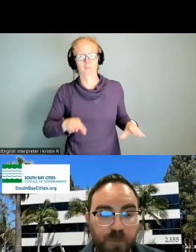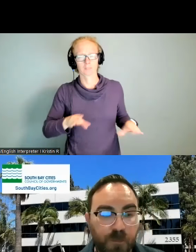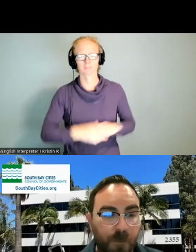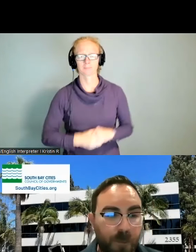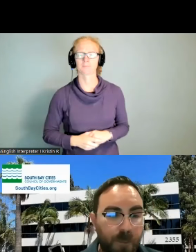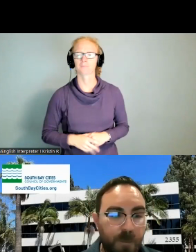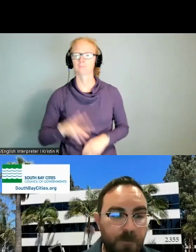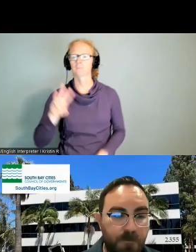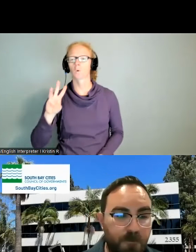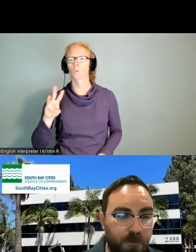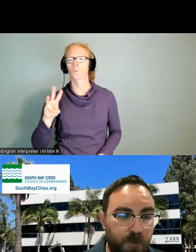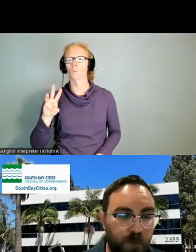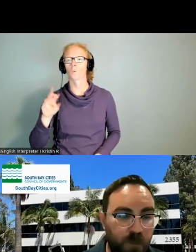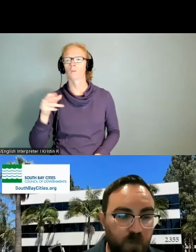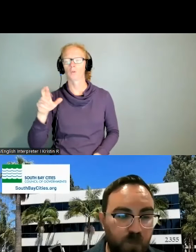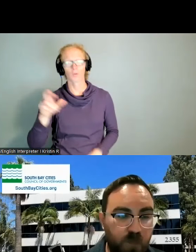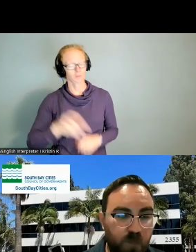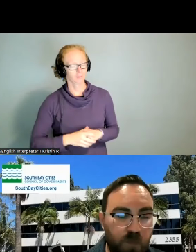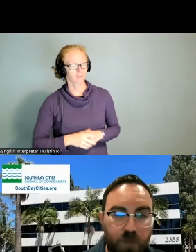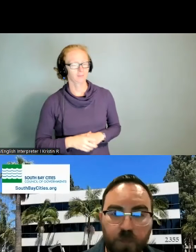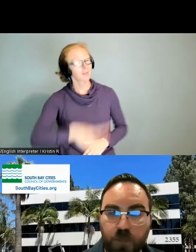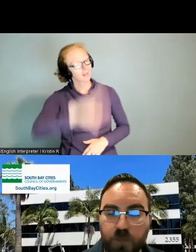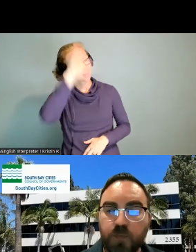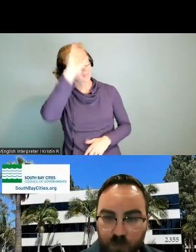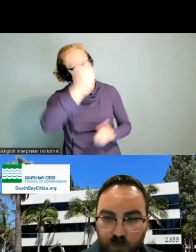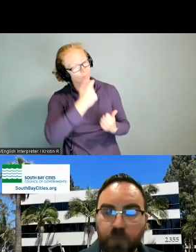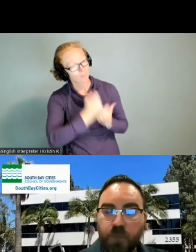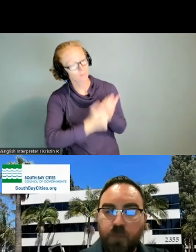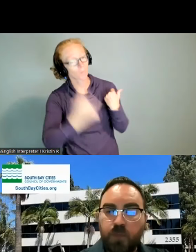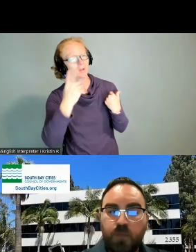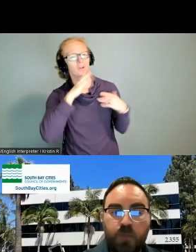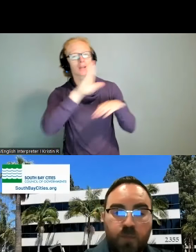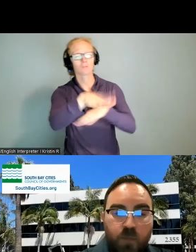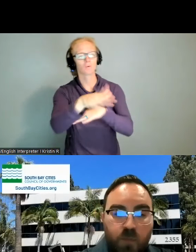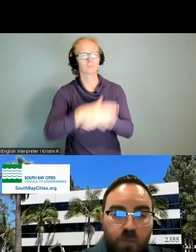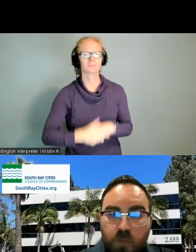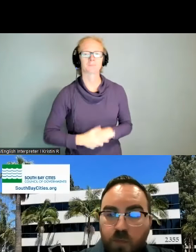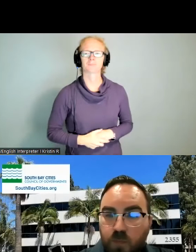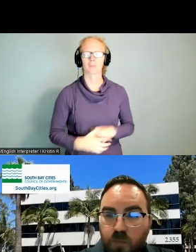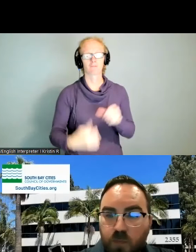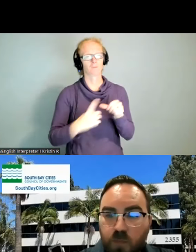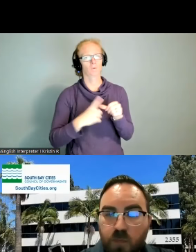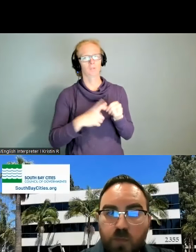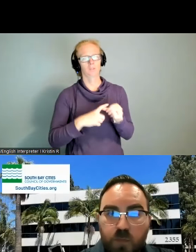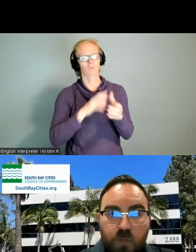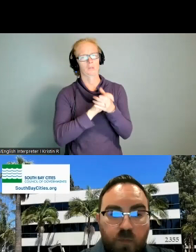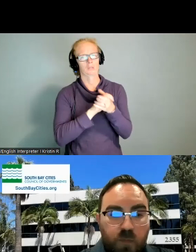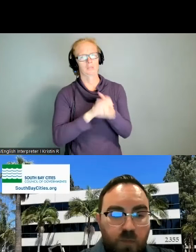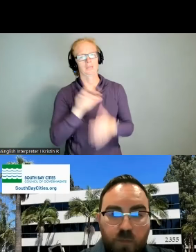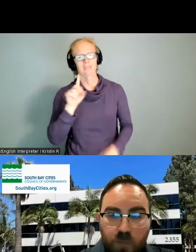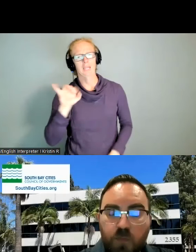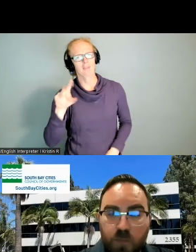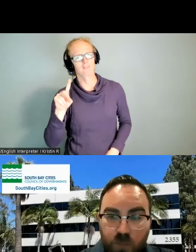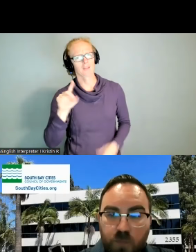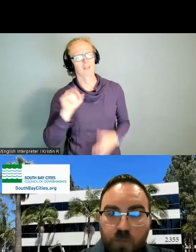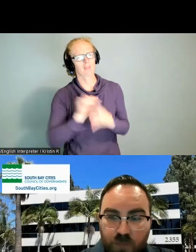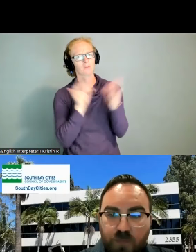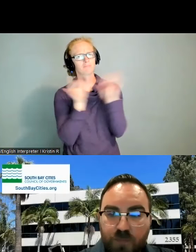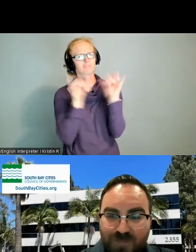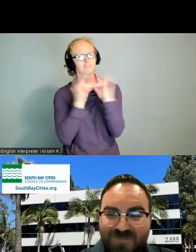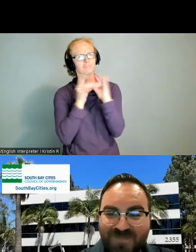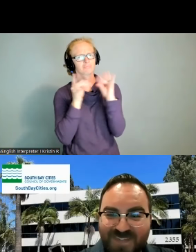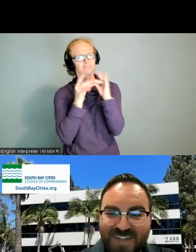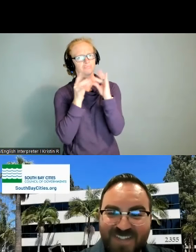Hi, thanks, Jonathan, and hello, everyone. Good afternoon. First, I want to congratulate David. That was quite a mouthful. That